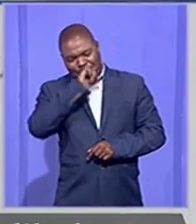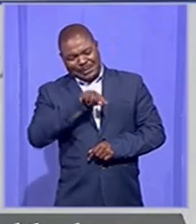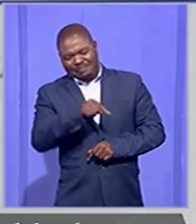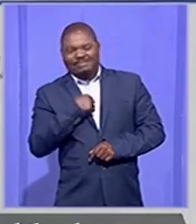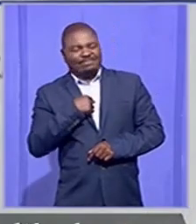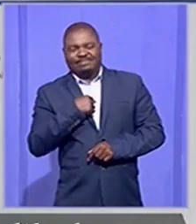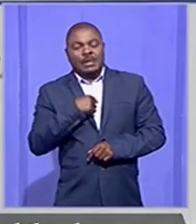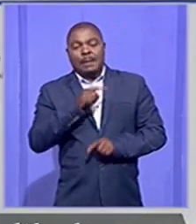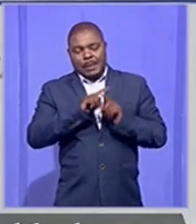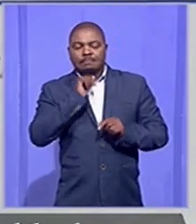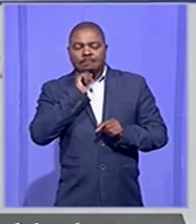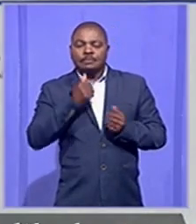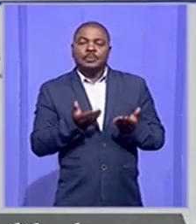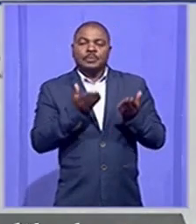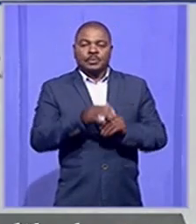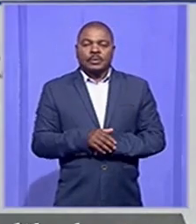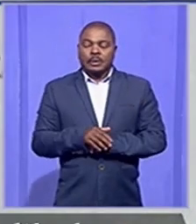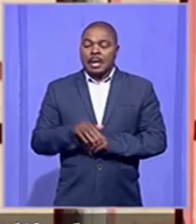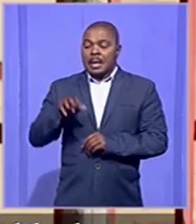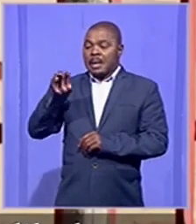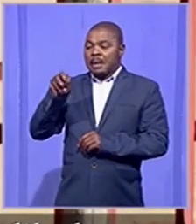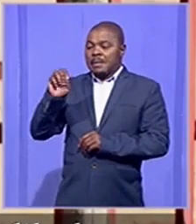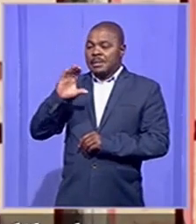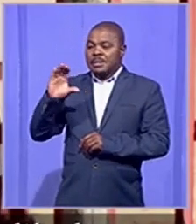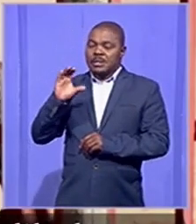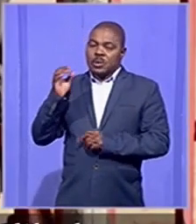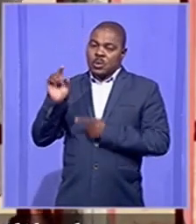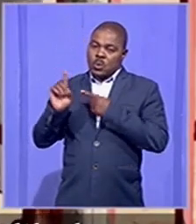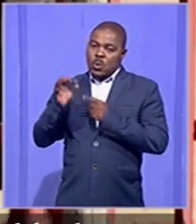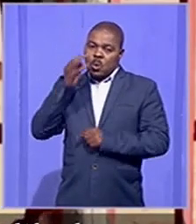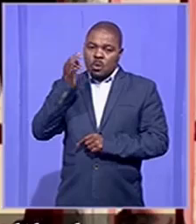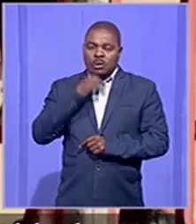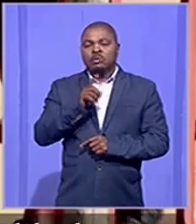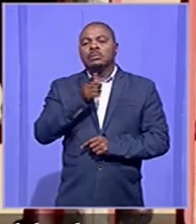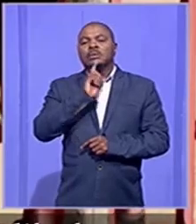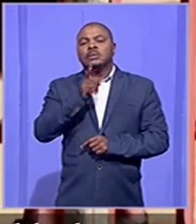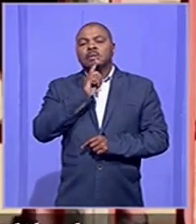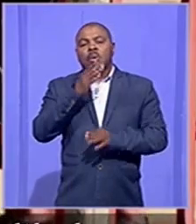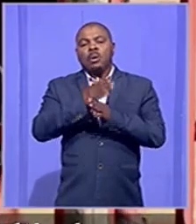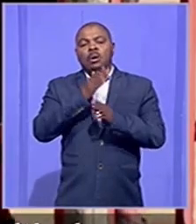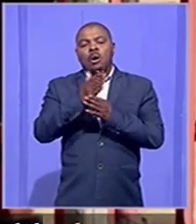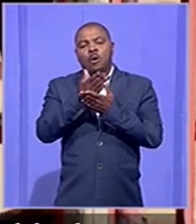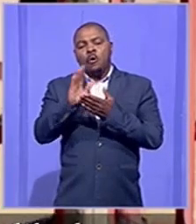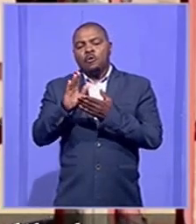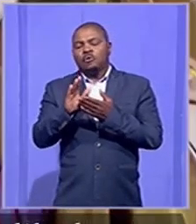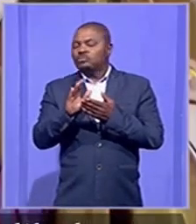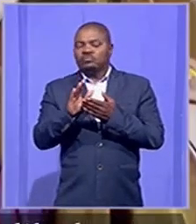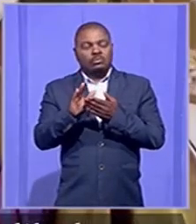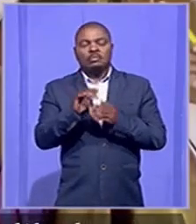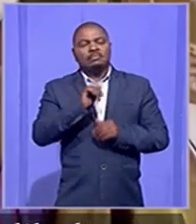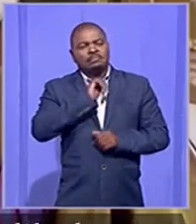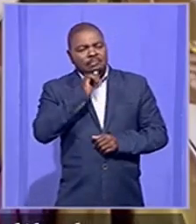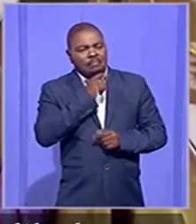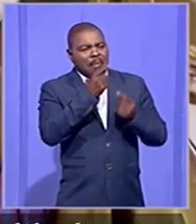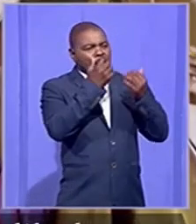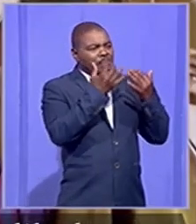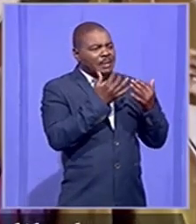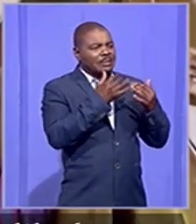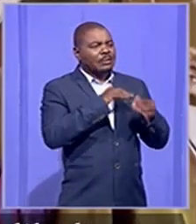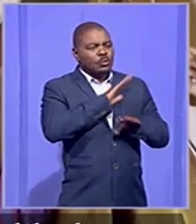all. Mokhuduthamaga Tshilwane o ne gape a re ga ka ke a fedisa ditiro tsa barutabana ka ntlha ya tlhaelo ya matlole jaaka go diriwa